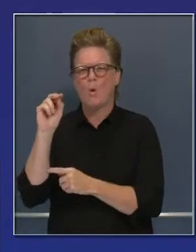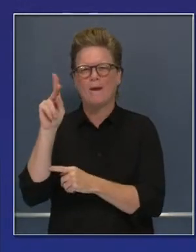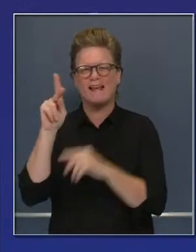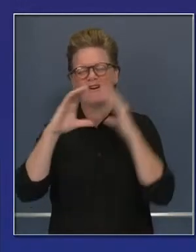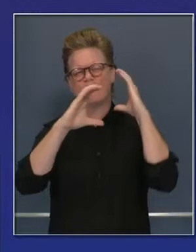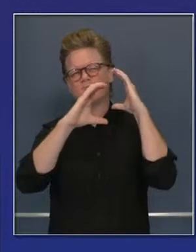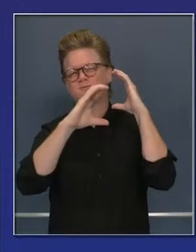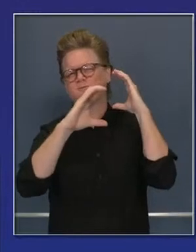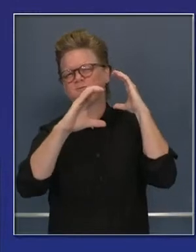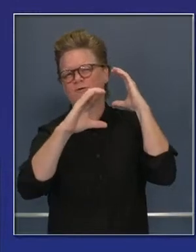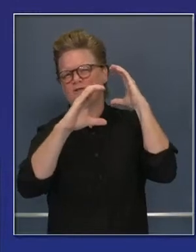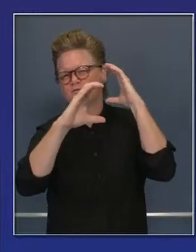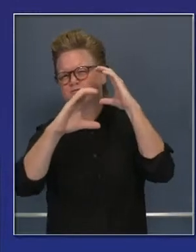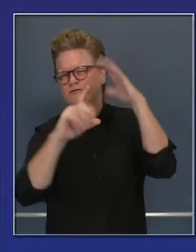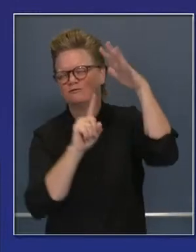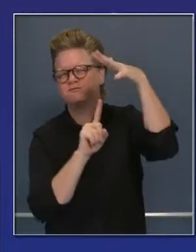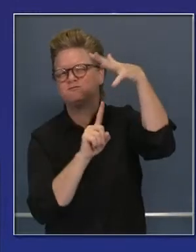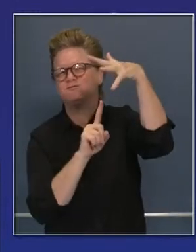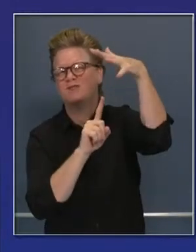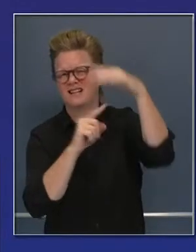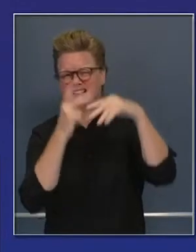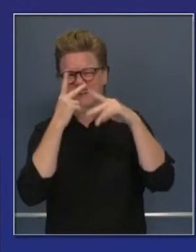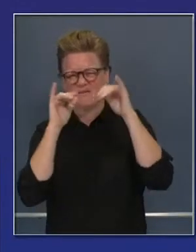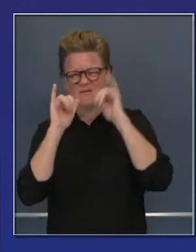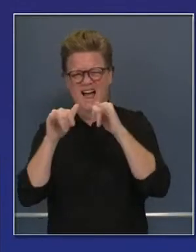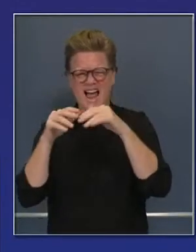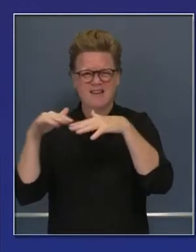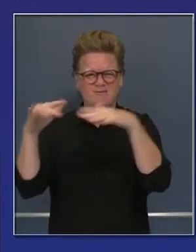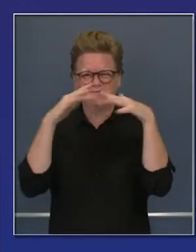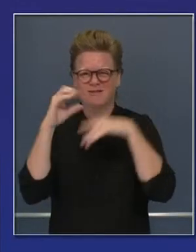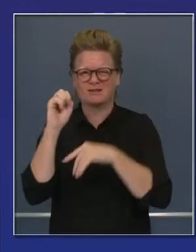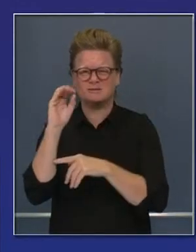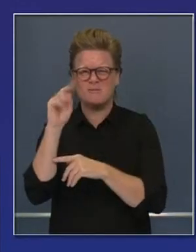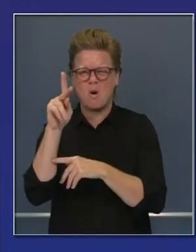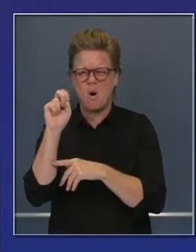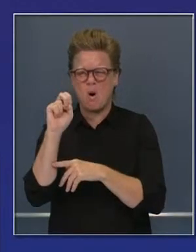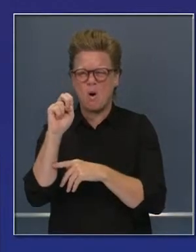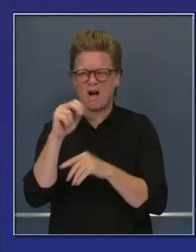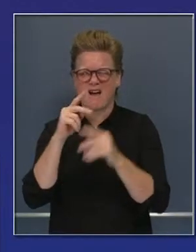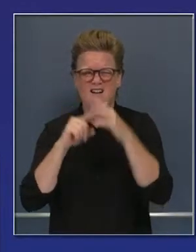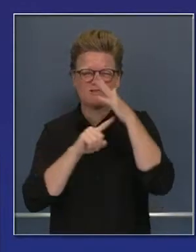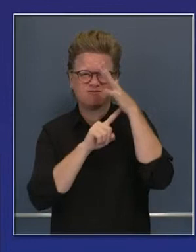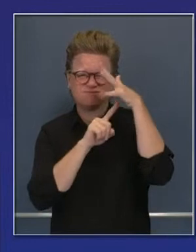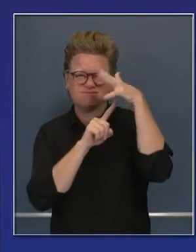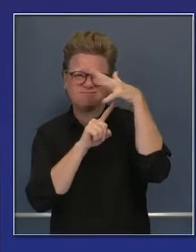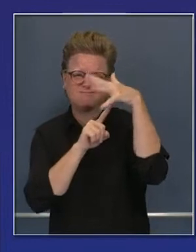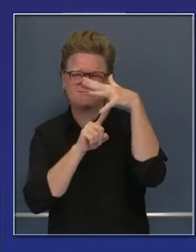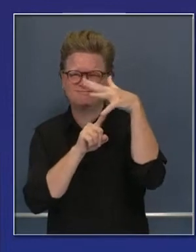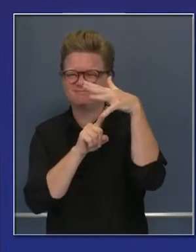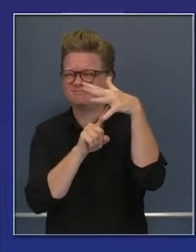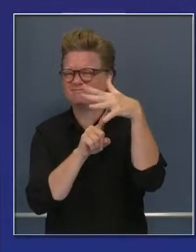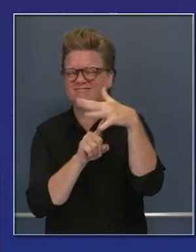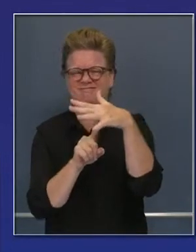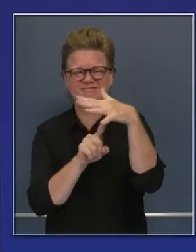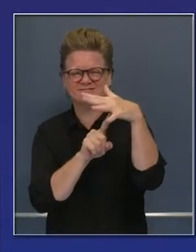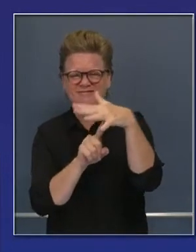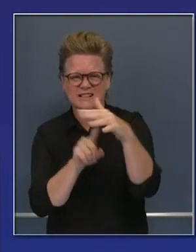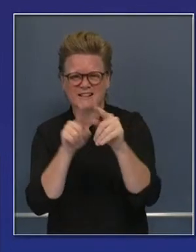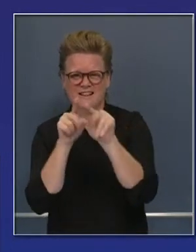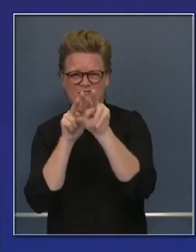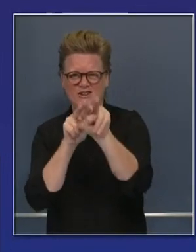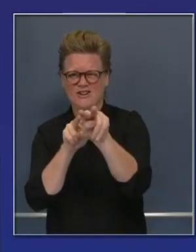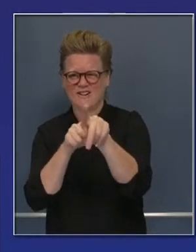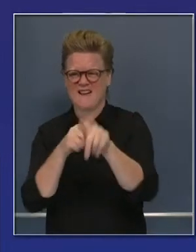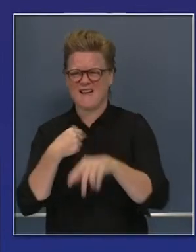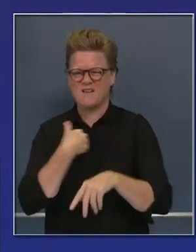was raving, meaning couldn't see very far. The visibility was problematic. We had